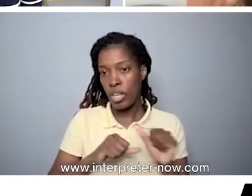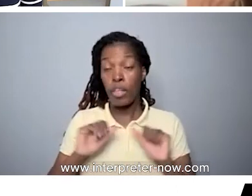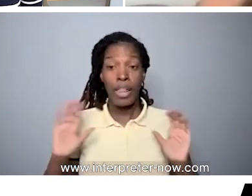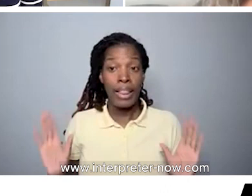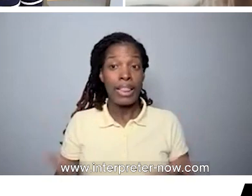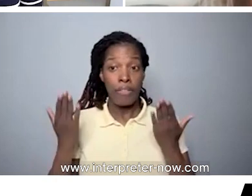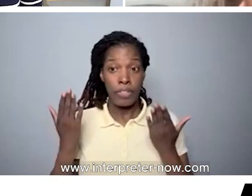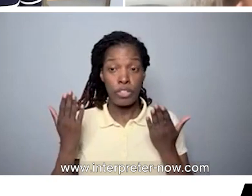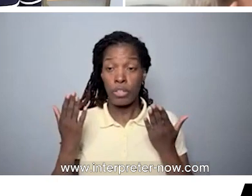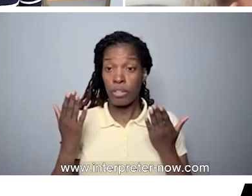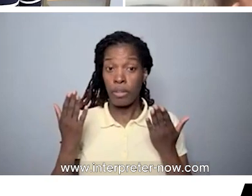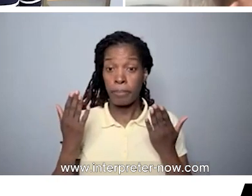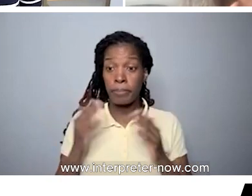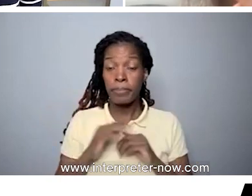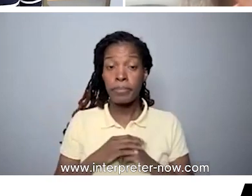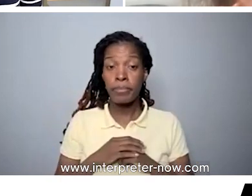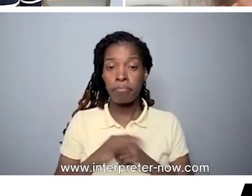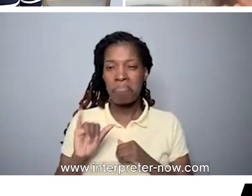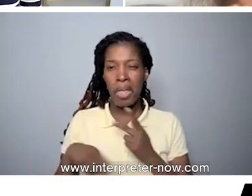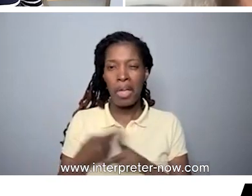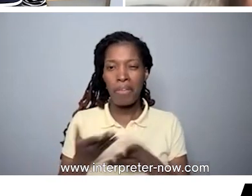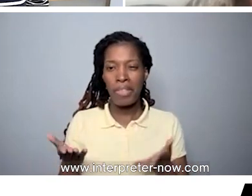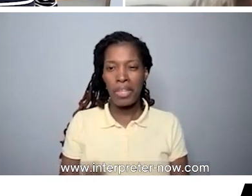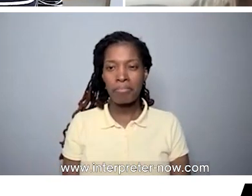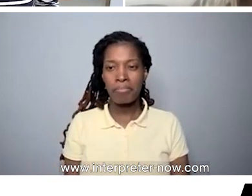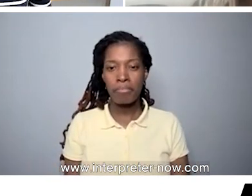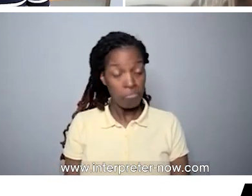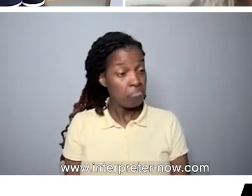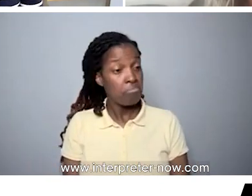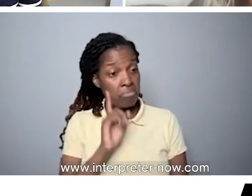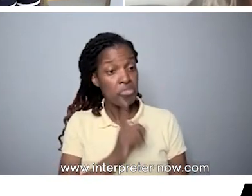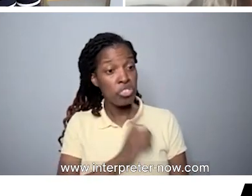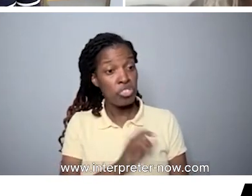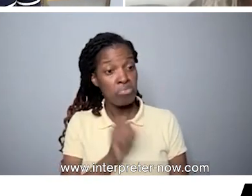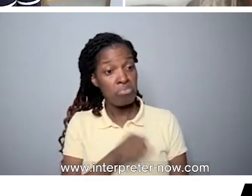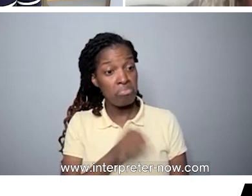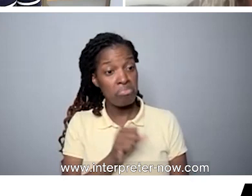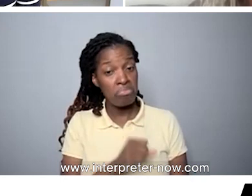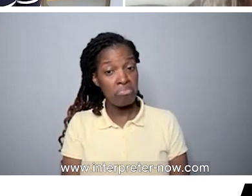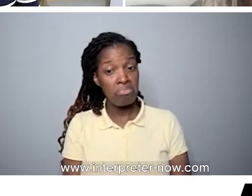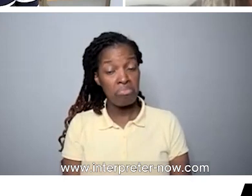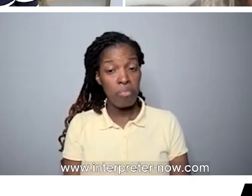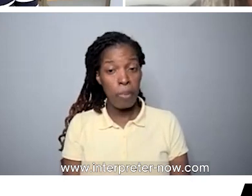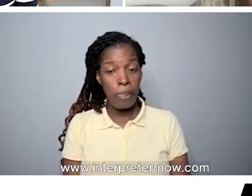other up. And those kinds of things. Yeah, absolutely.